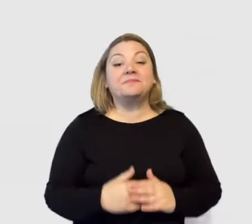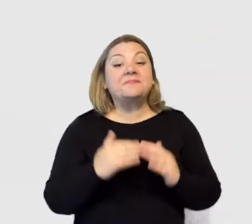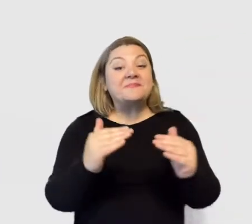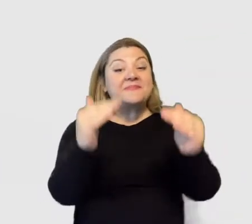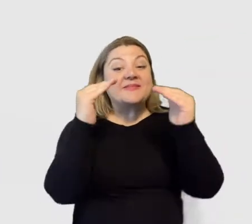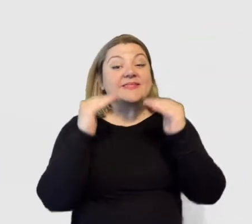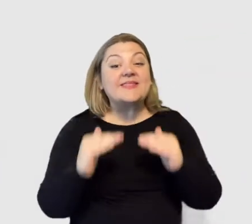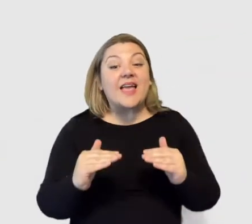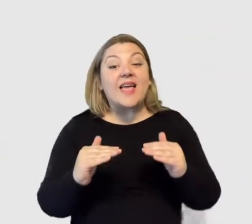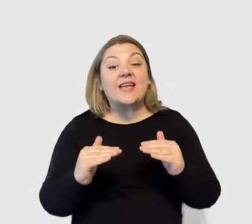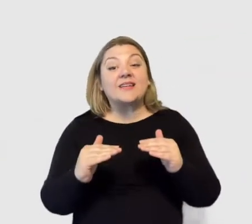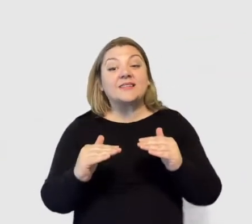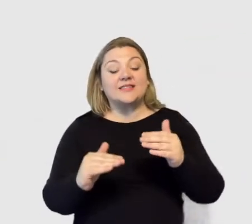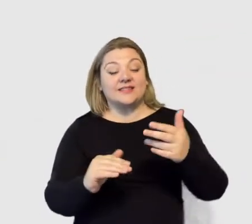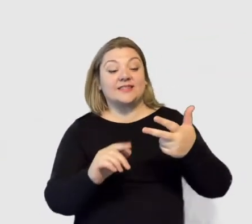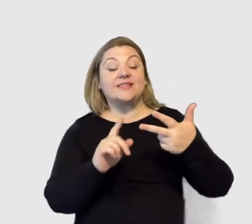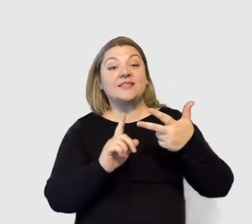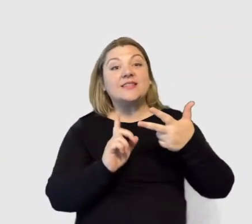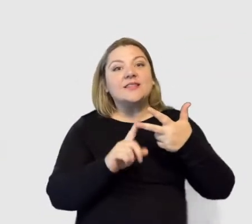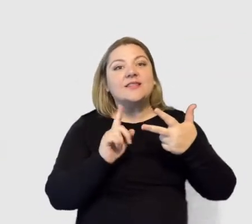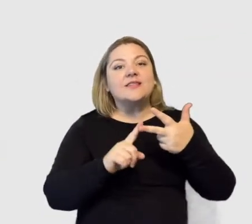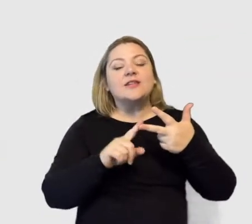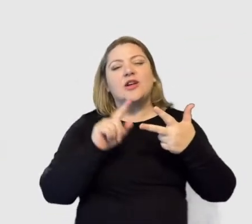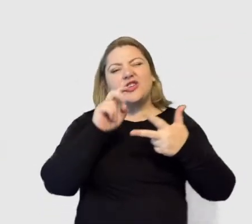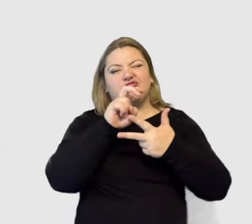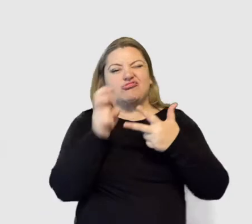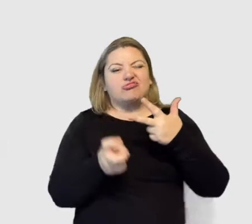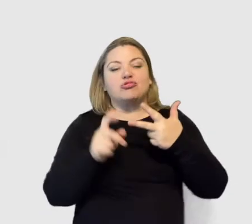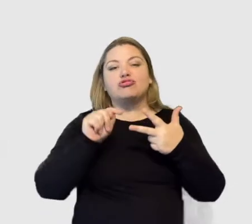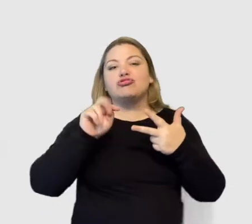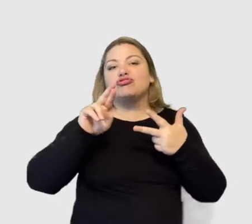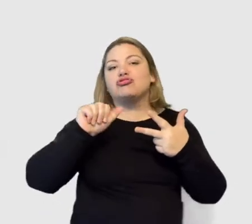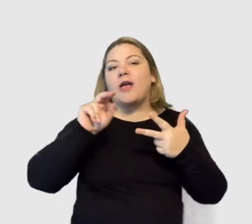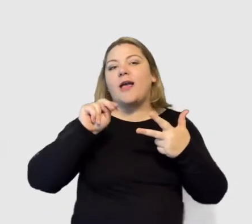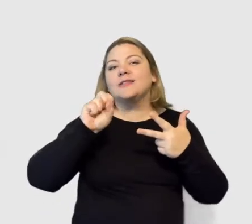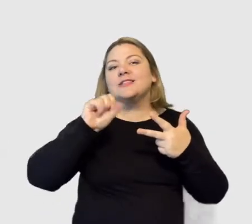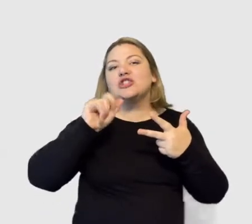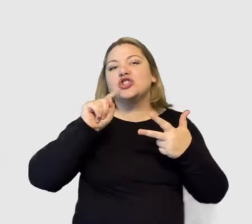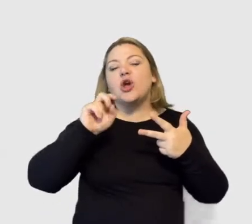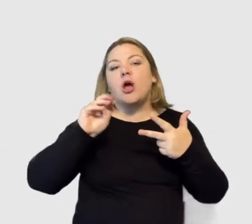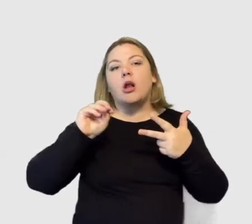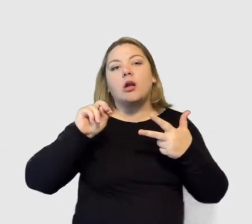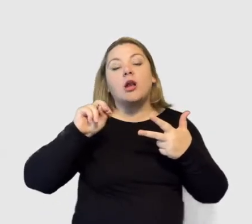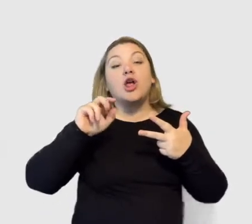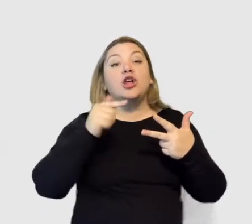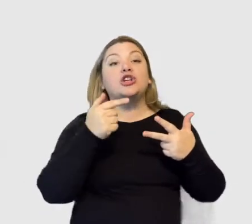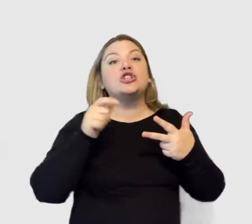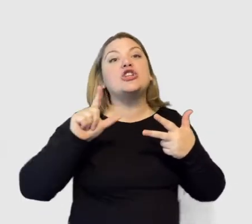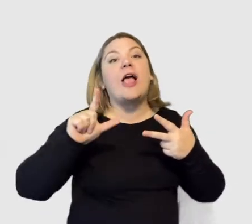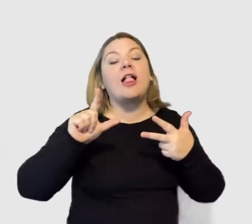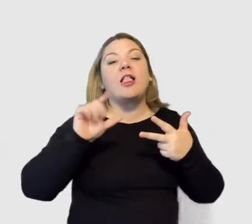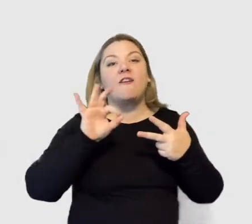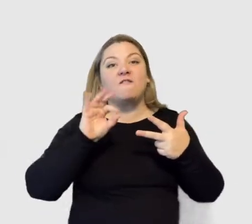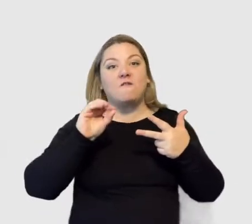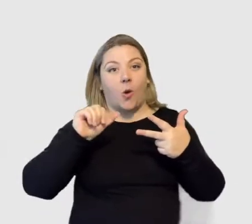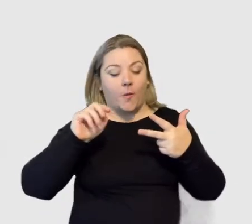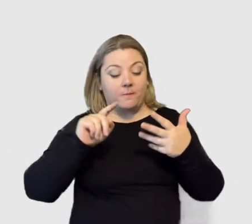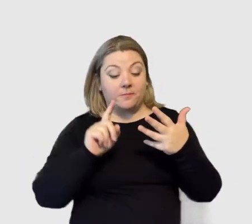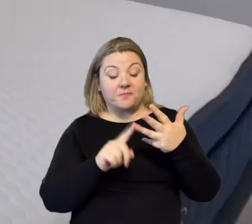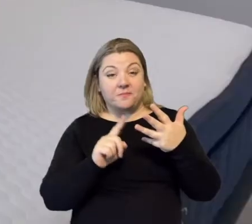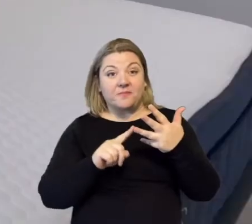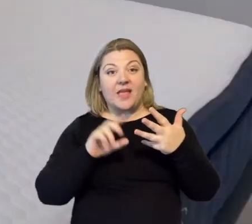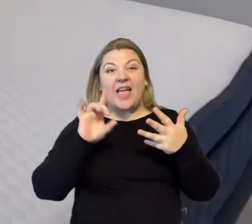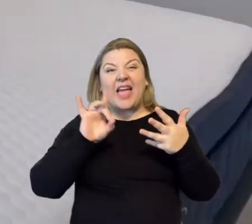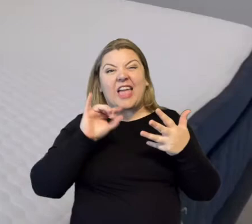a 1 inch layer of transition foam and it's gel infused. And underneath all of that is 8 inches of zoned